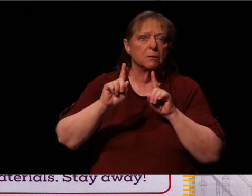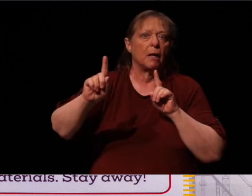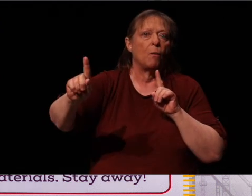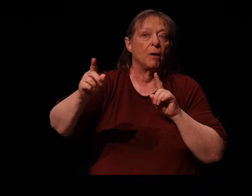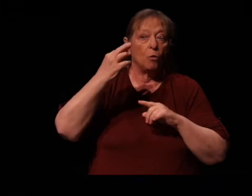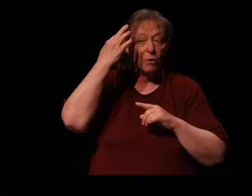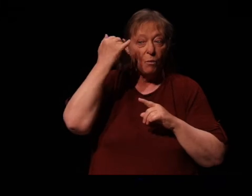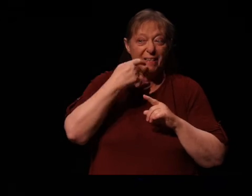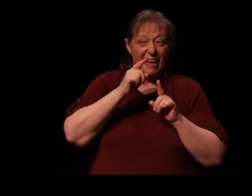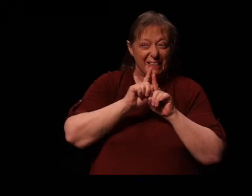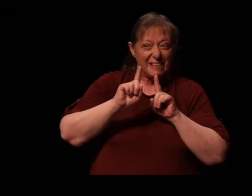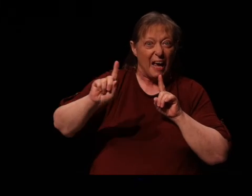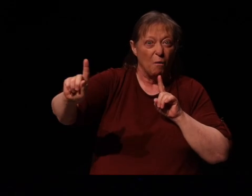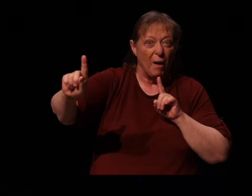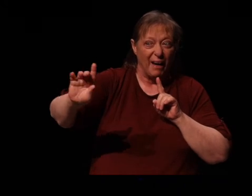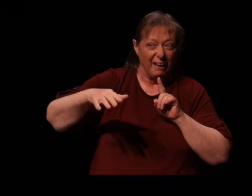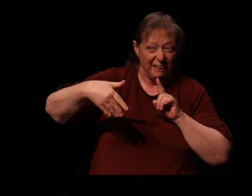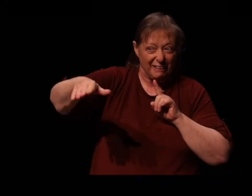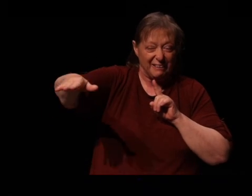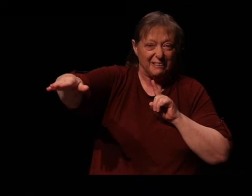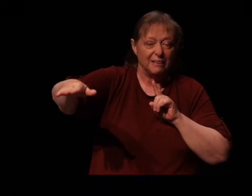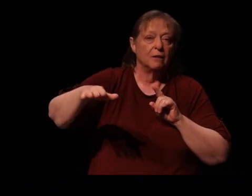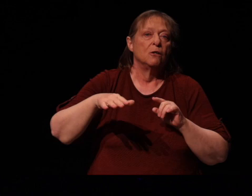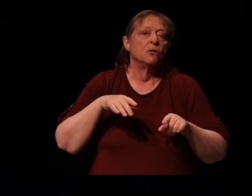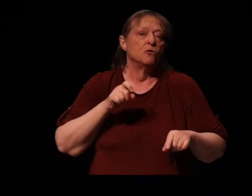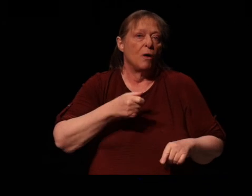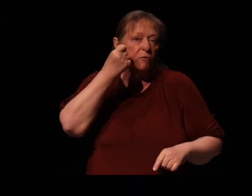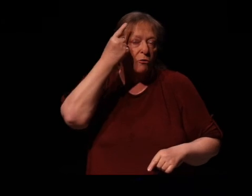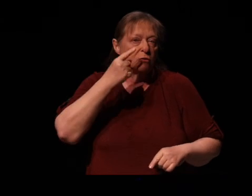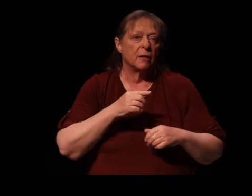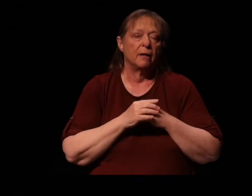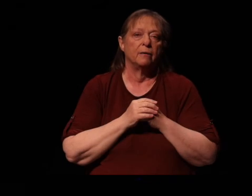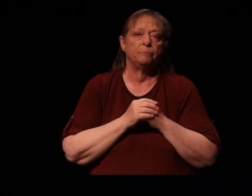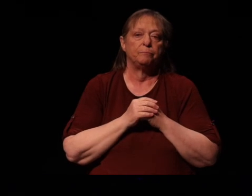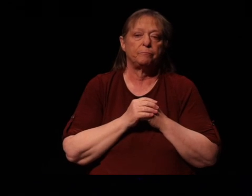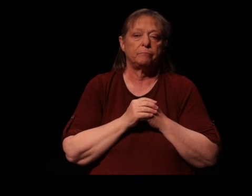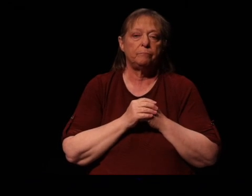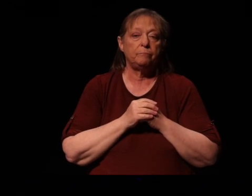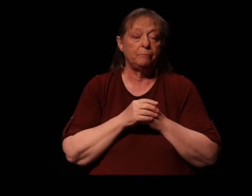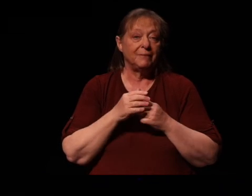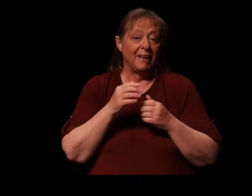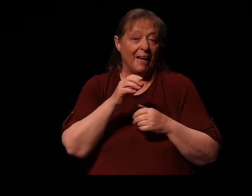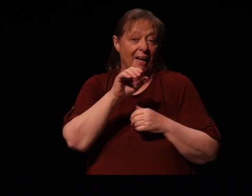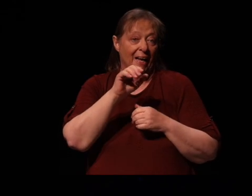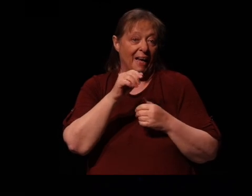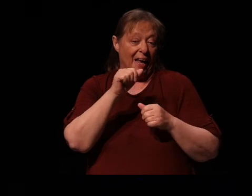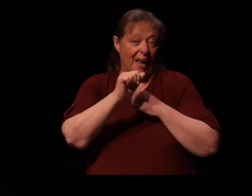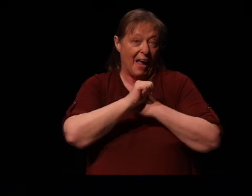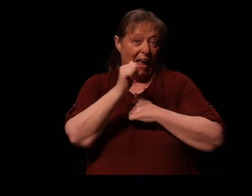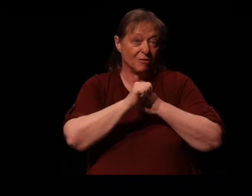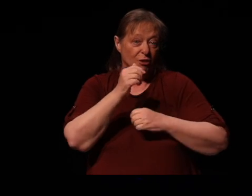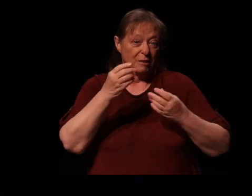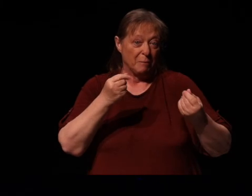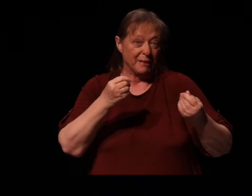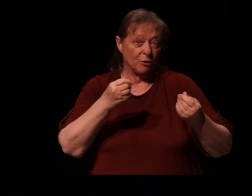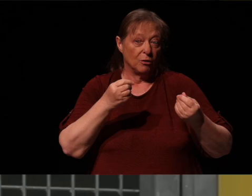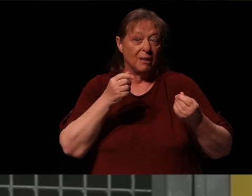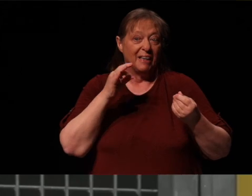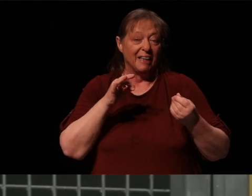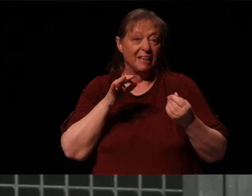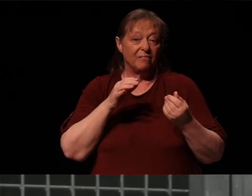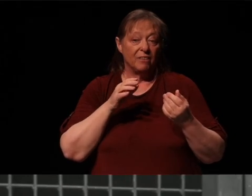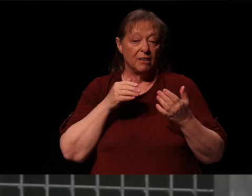away. The reason they say stay away is that you have to understand that hazardous materials